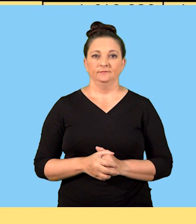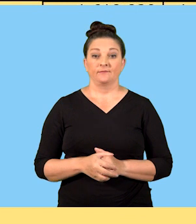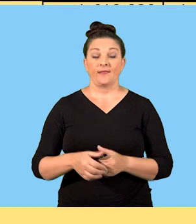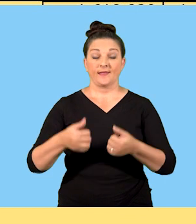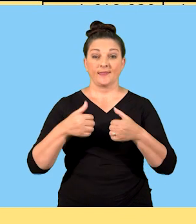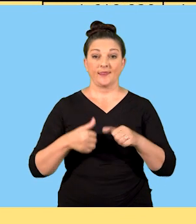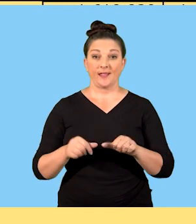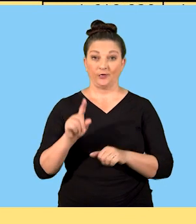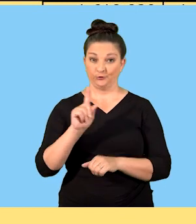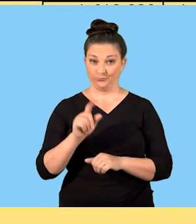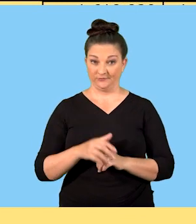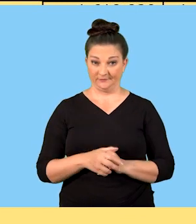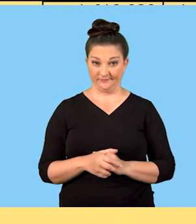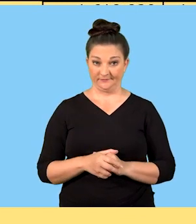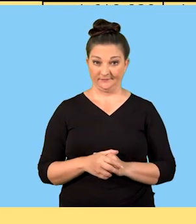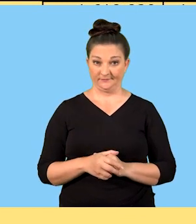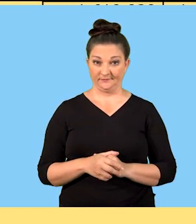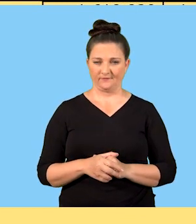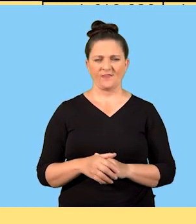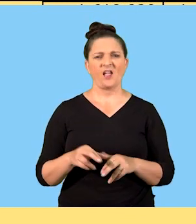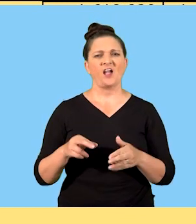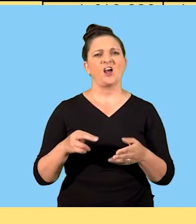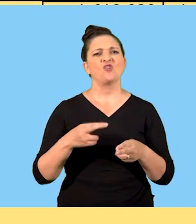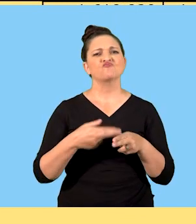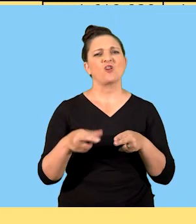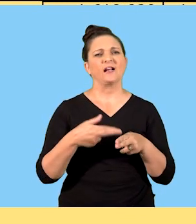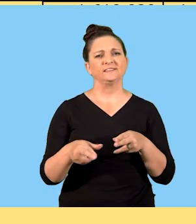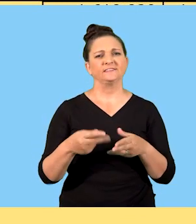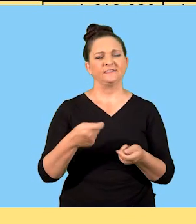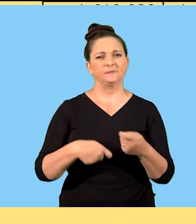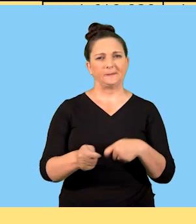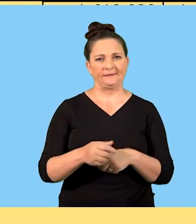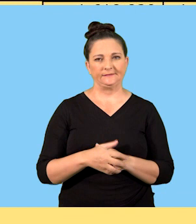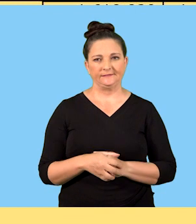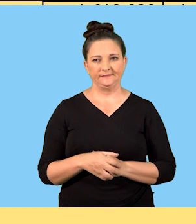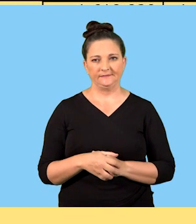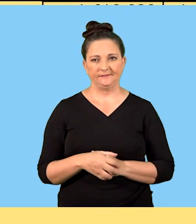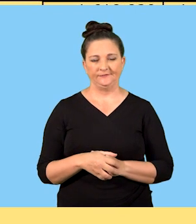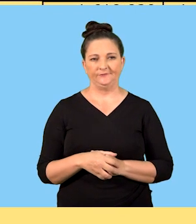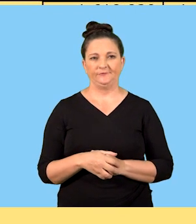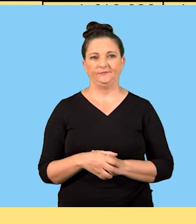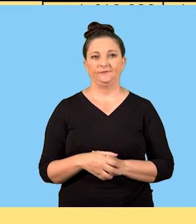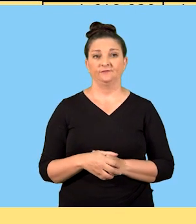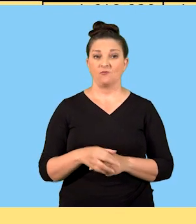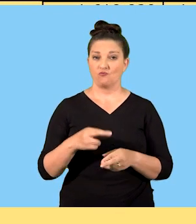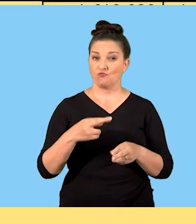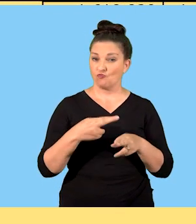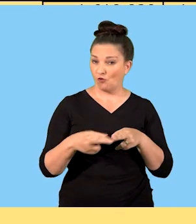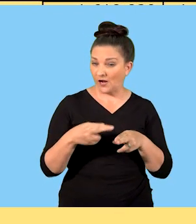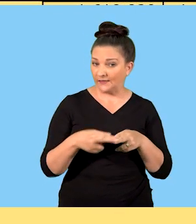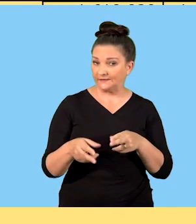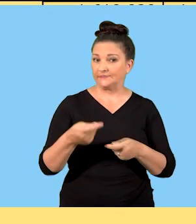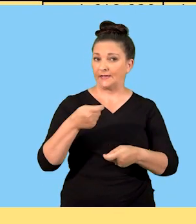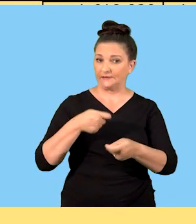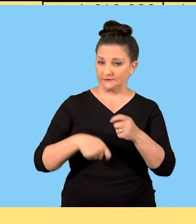23,500. The next one is your rent expense. Already you can hear from its name,